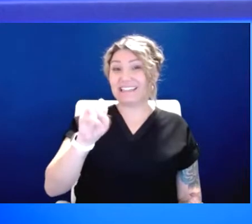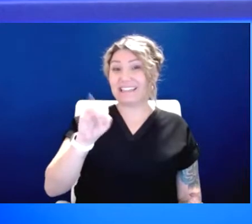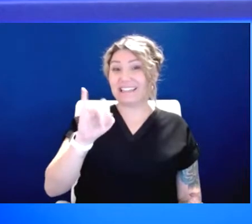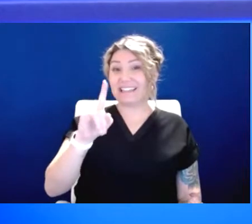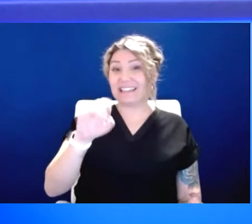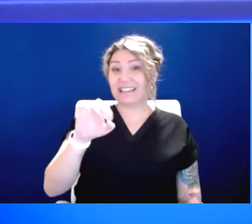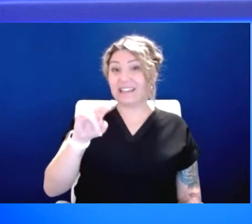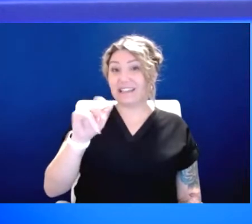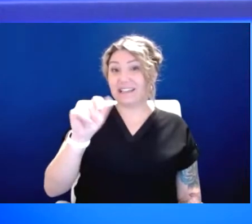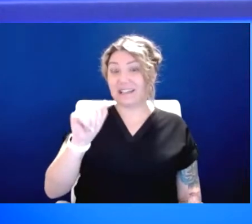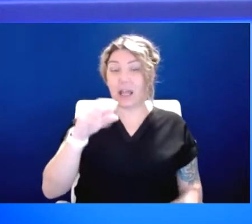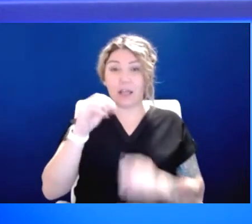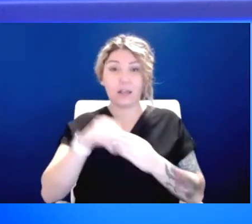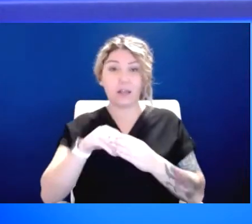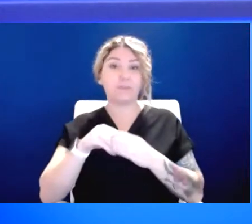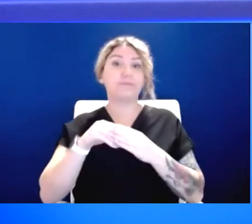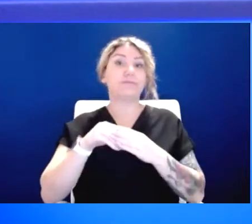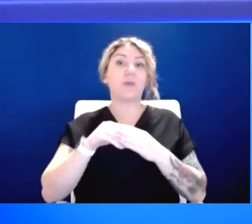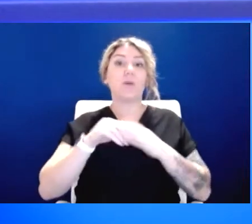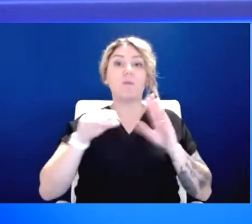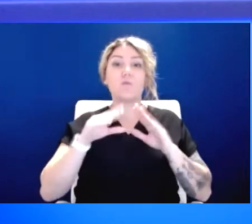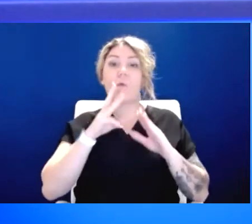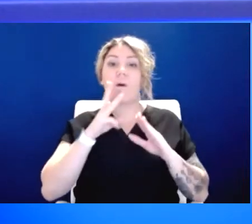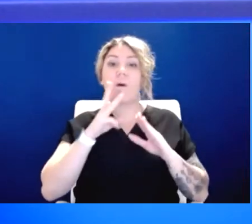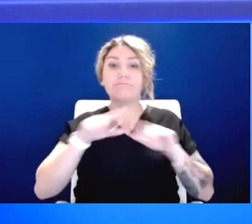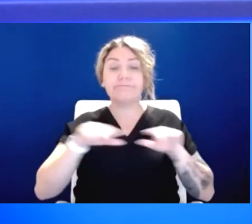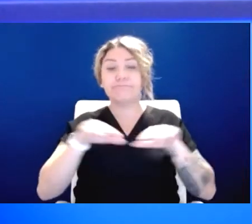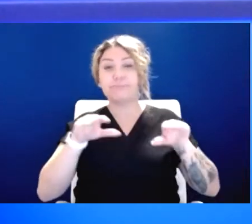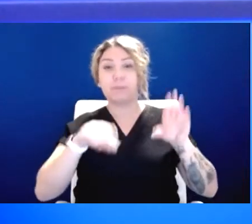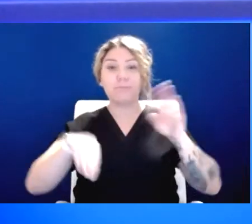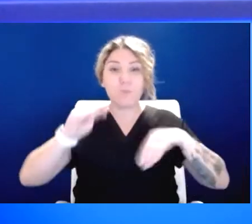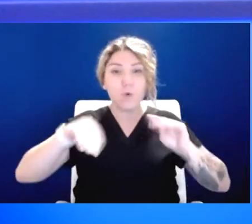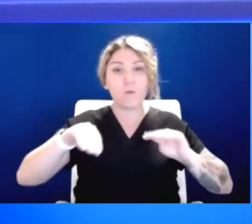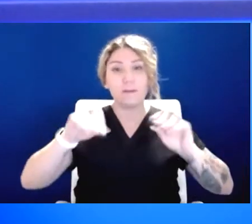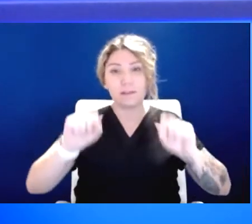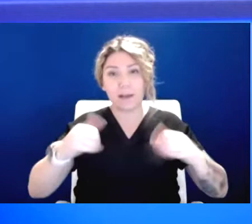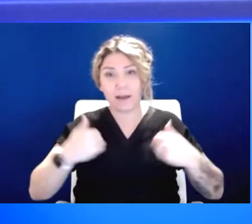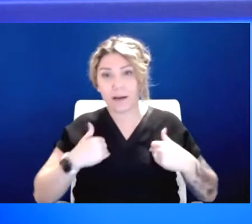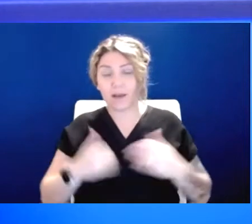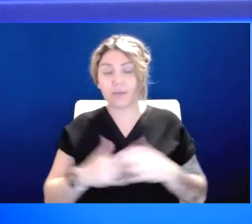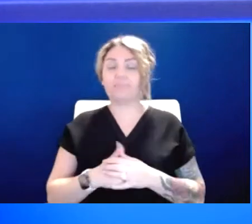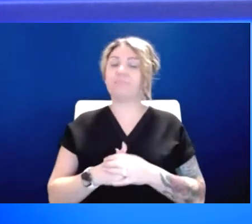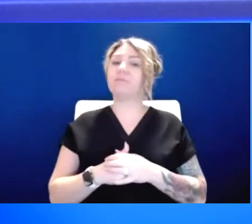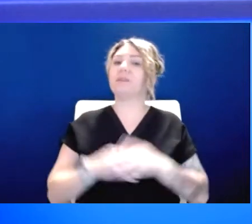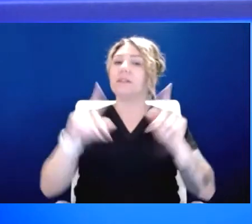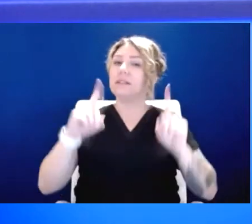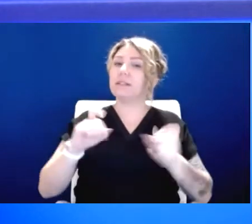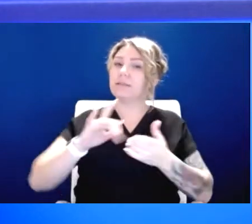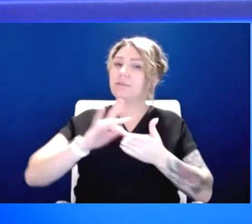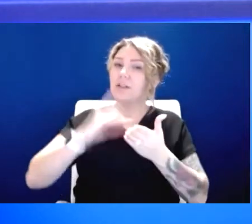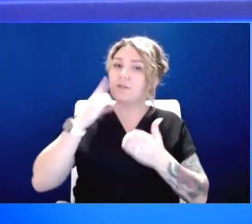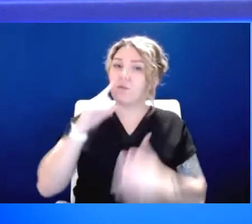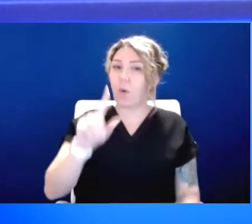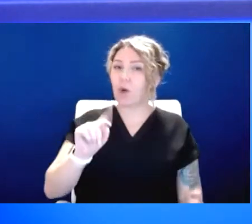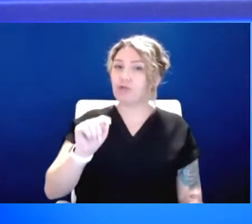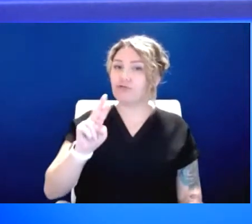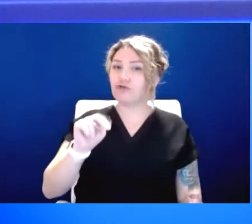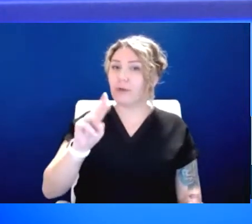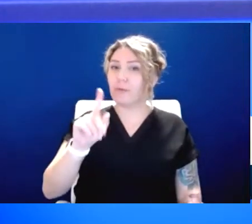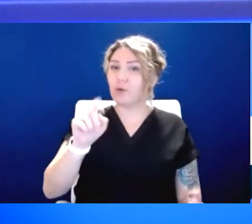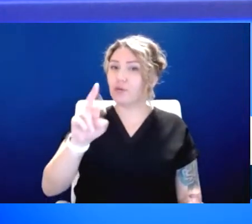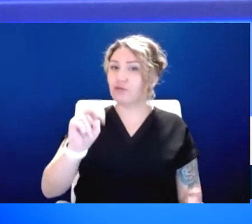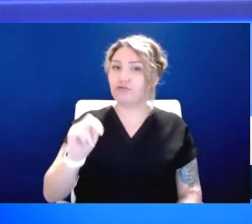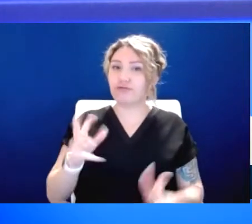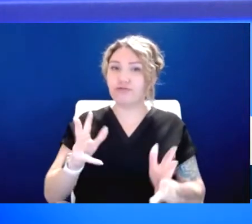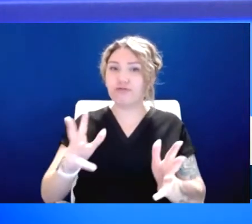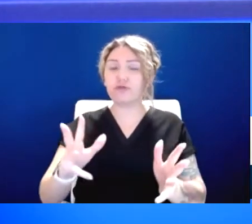dancing movements that often patients can have. We are testing medications for tremors in Parkinson's. And finally,